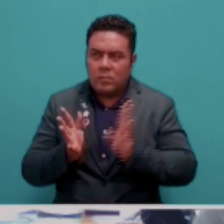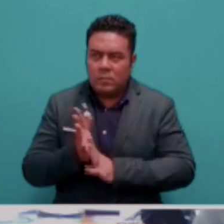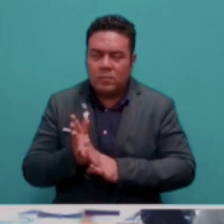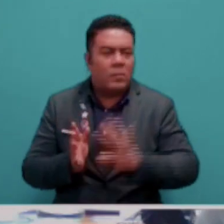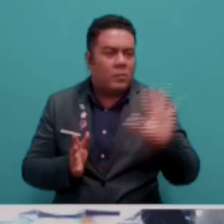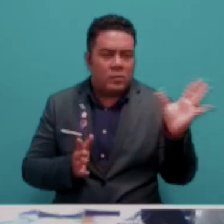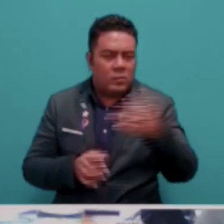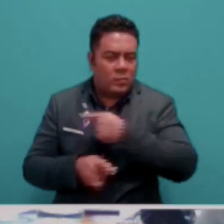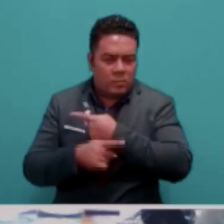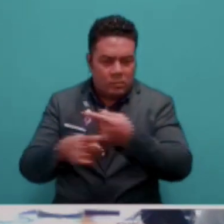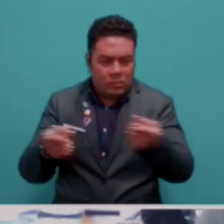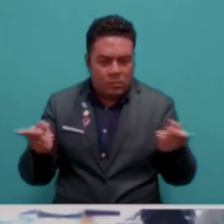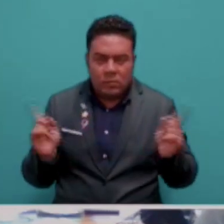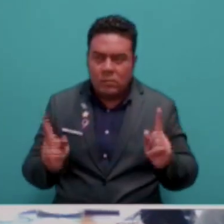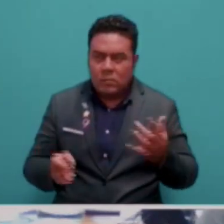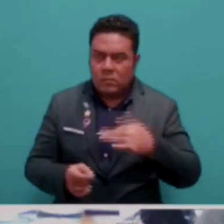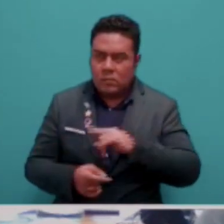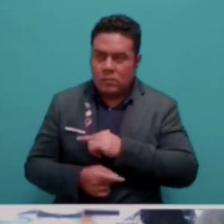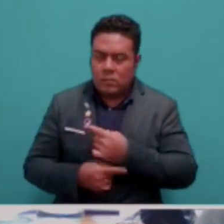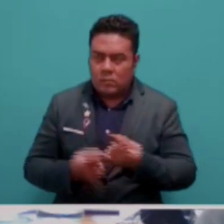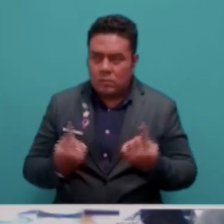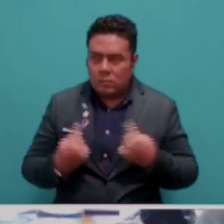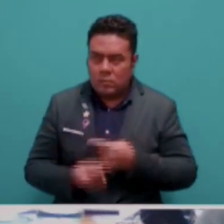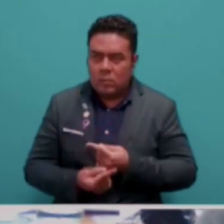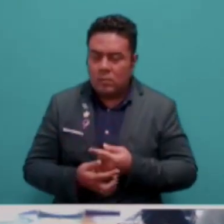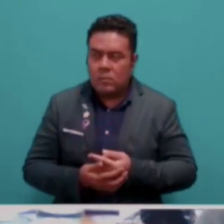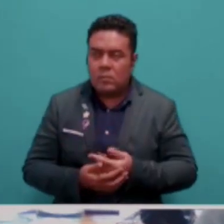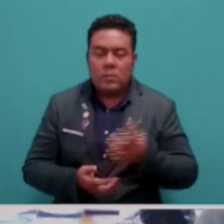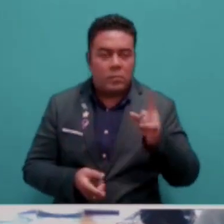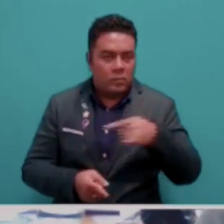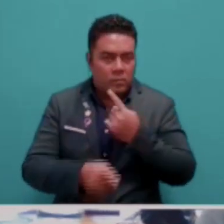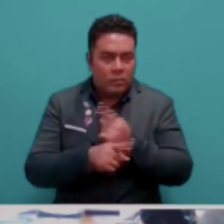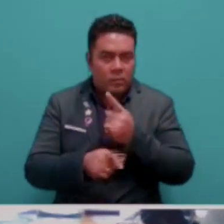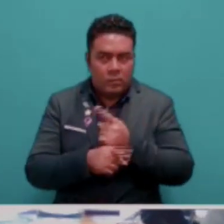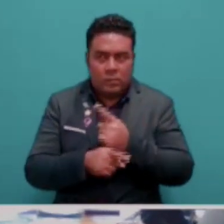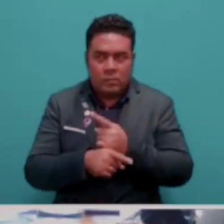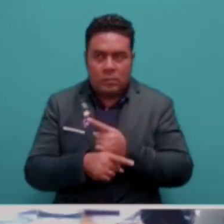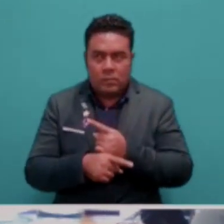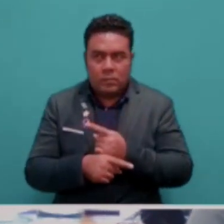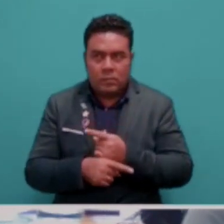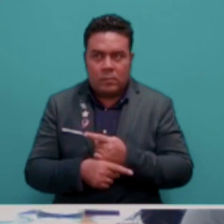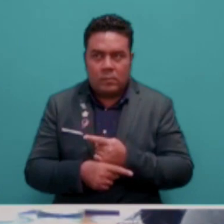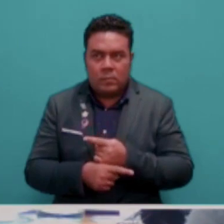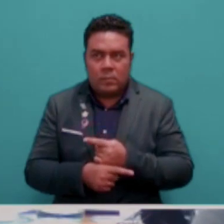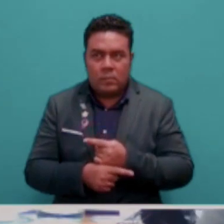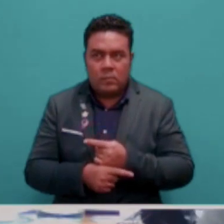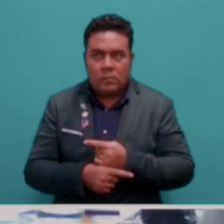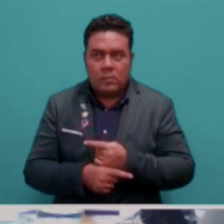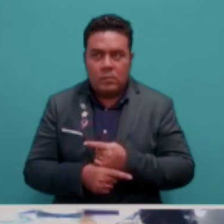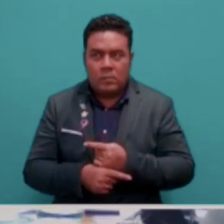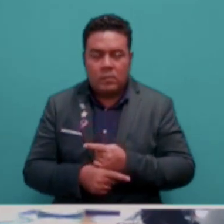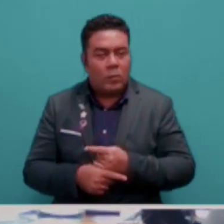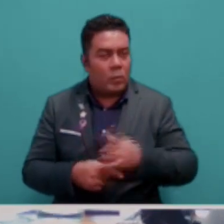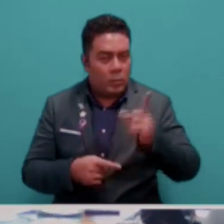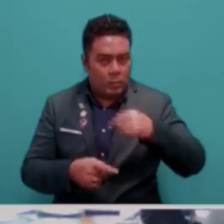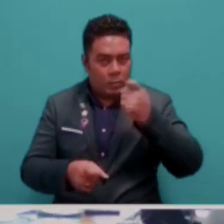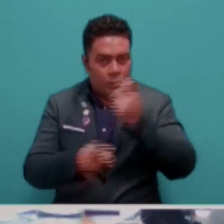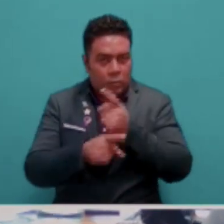is for everybody. Again, I've talked about us punching above our own